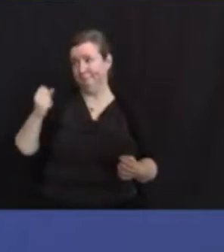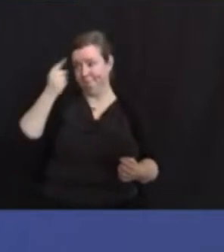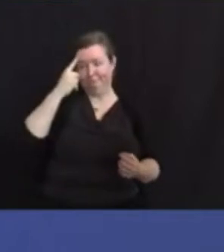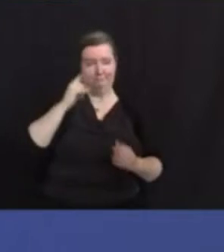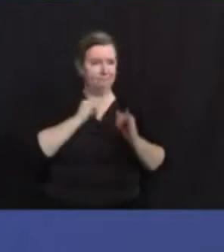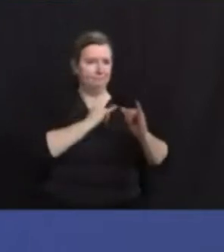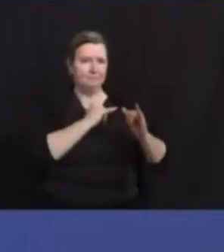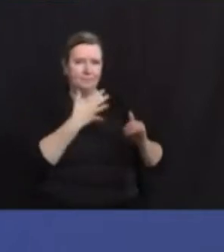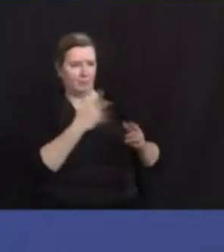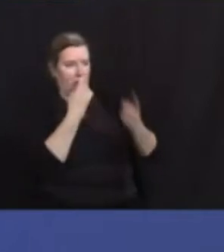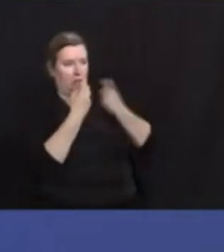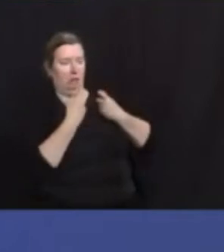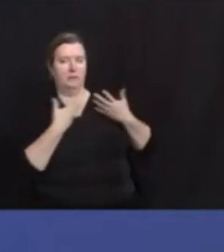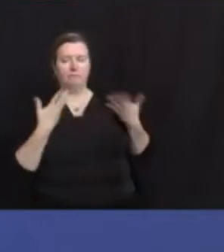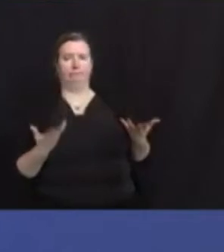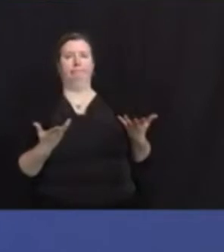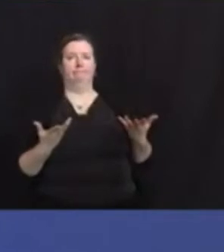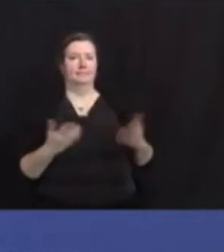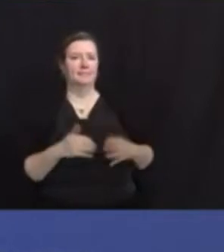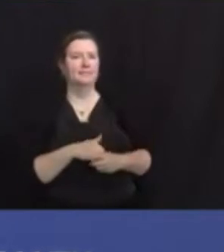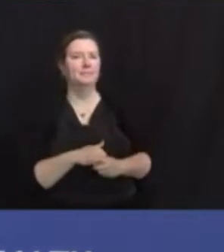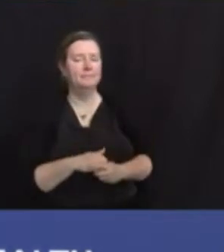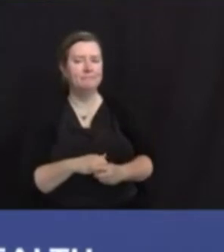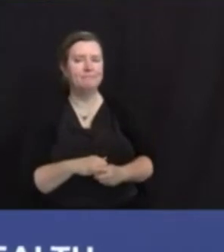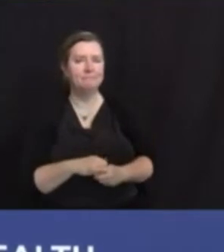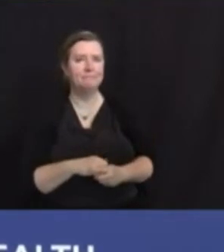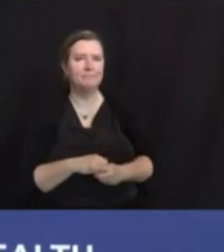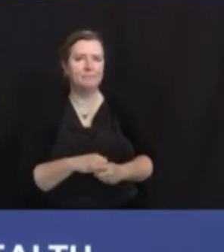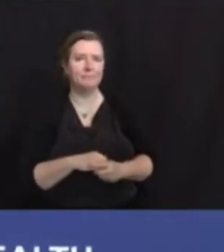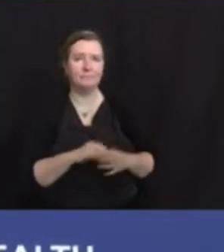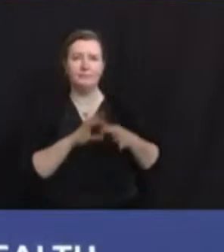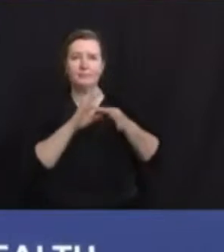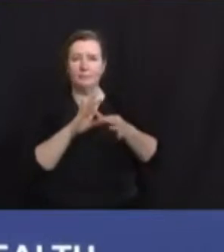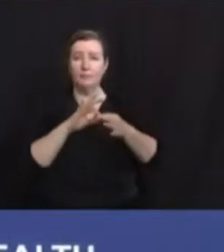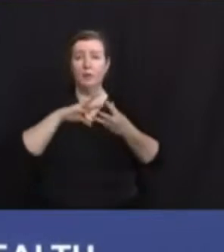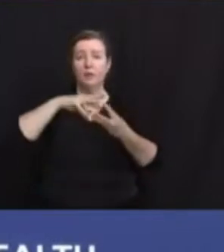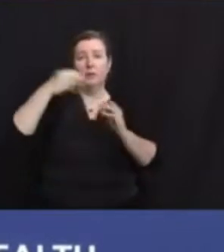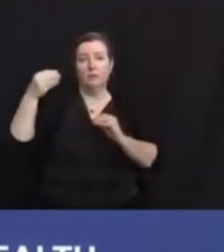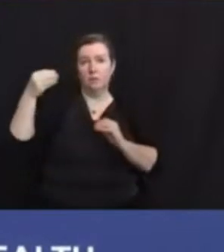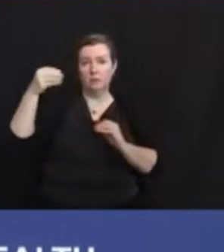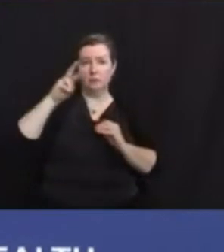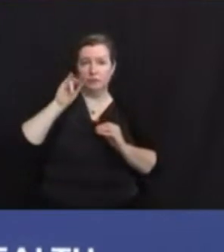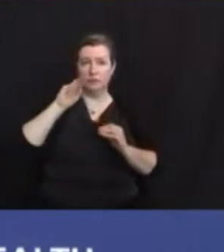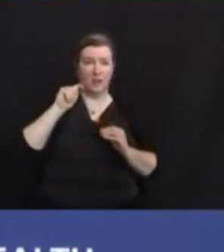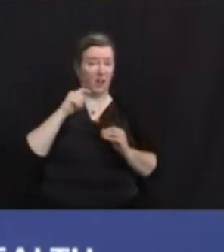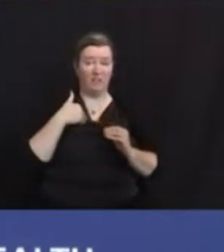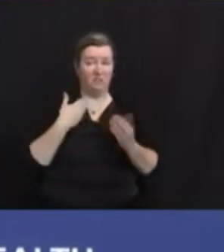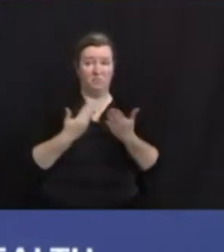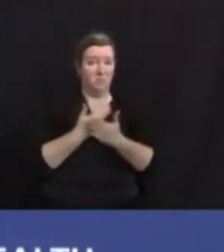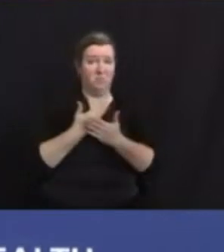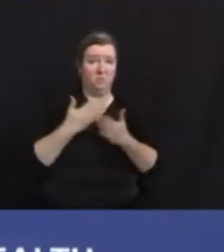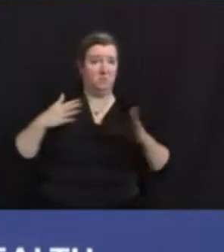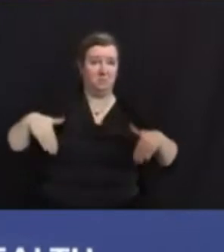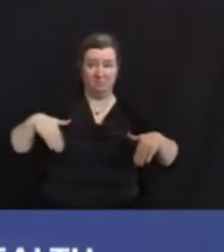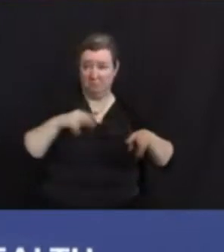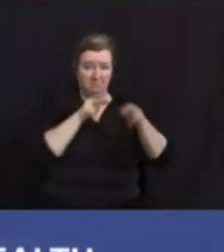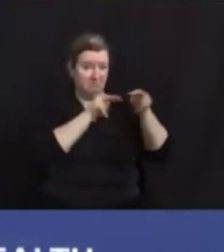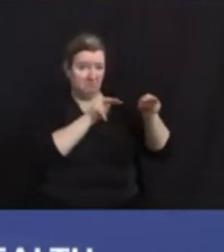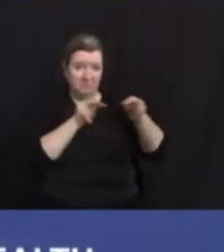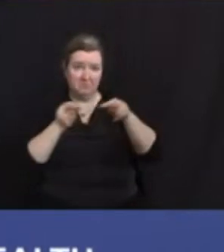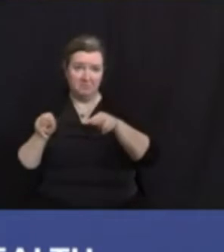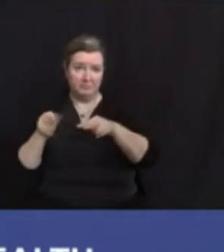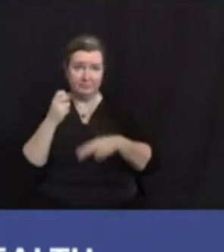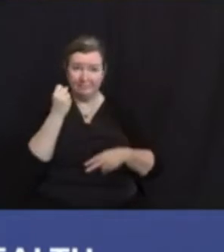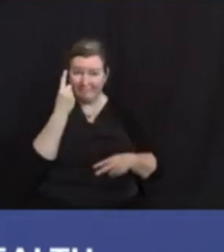Yeah, I don't think there's anything new that we've got on the strains. I've said it already that we're watching them. We've got 11 cases of the so-called UK